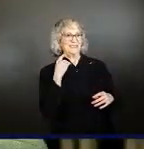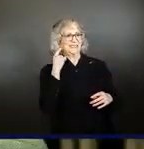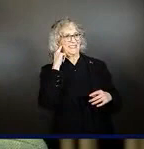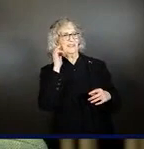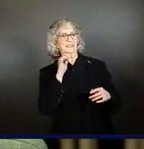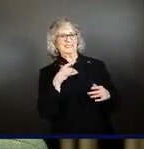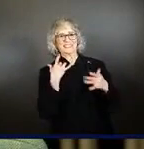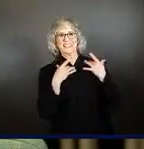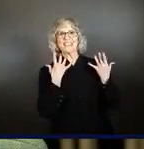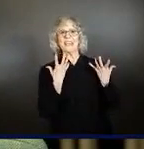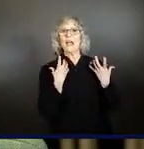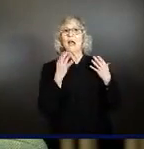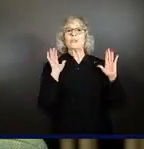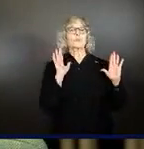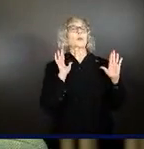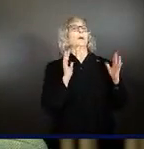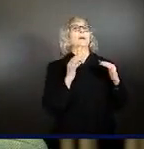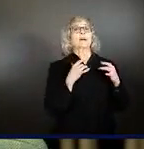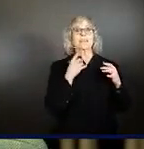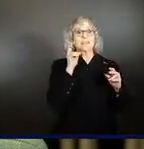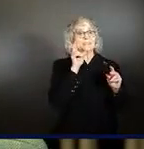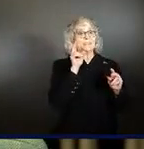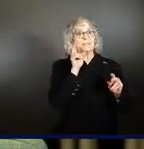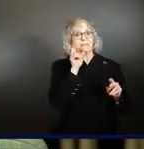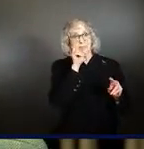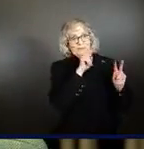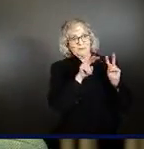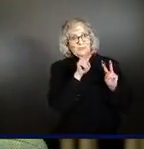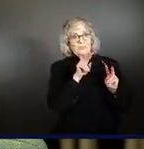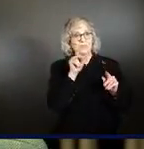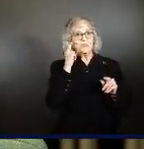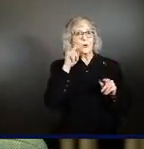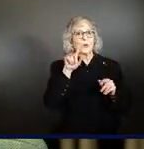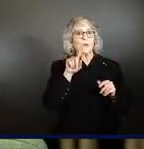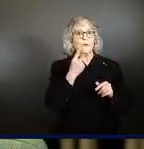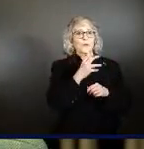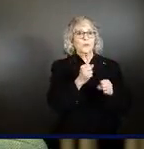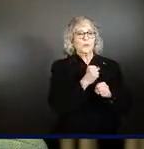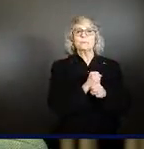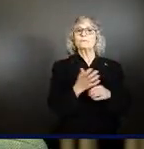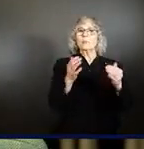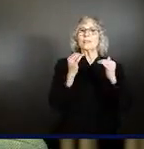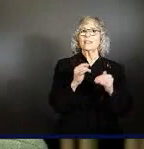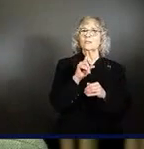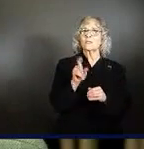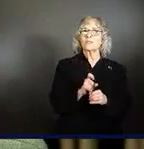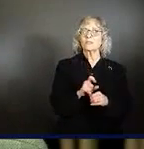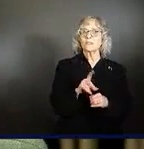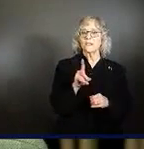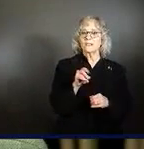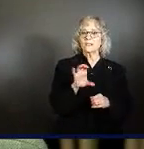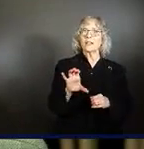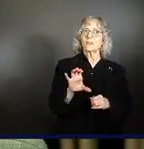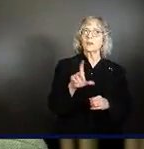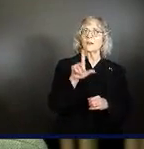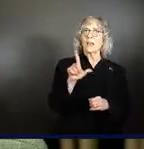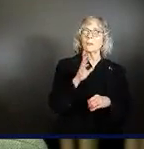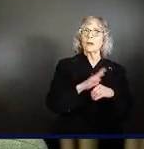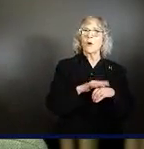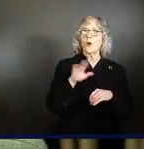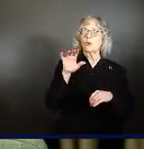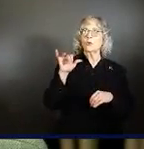these observations in the first year. Everybody stay tuned. So our next question is from Documentary Library on YouTube, who